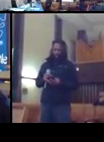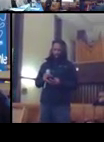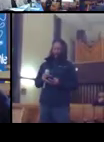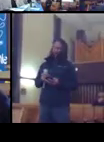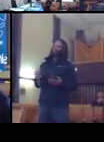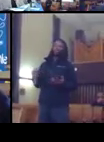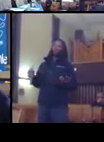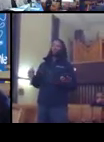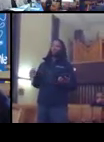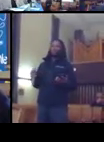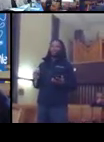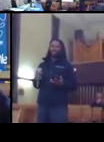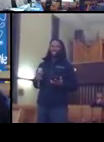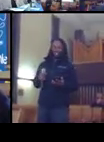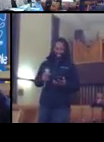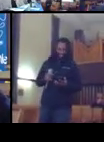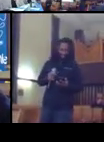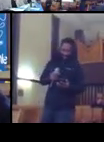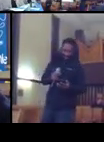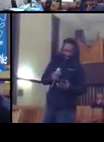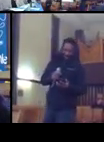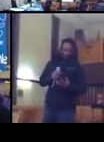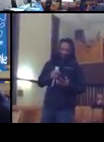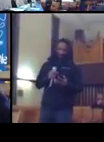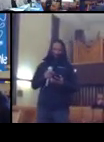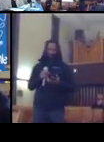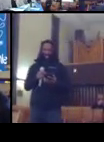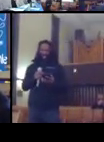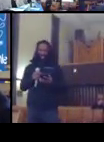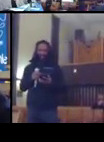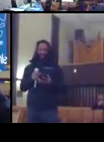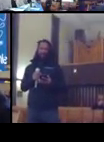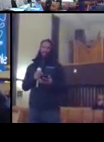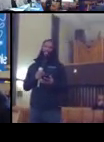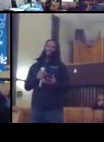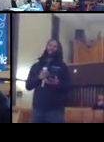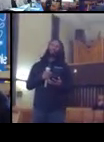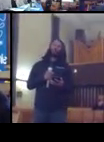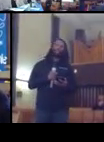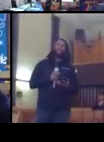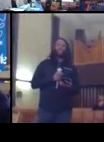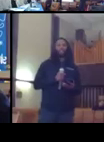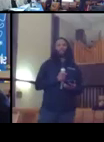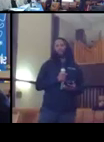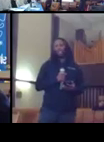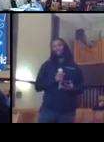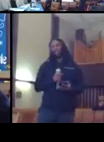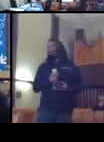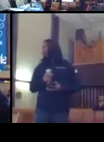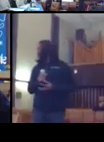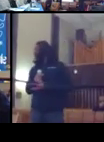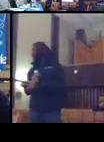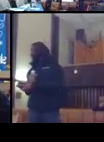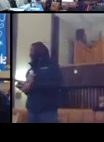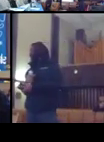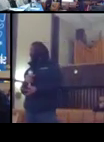Let's start with, I'm just gonna go off my bullet points, right? Preserve Black history, and like the cultural